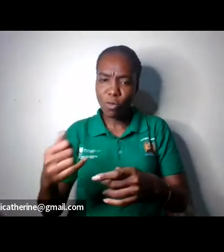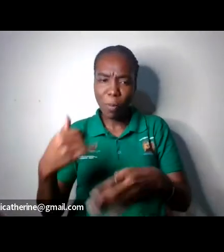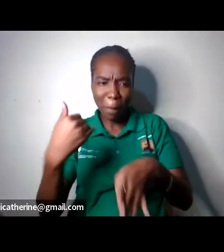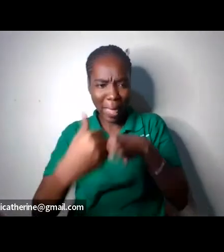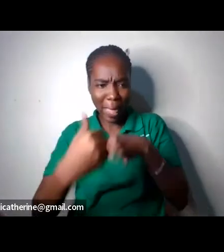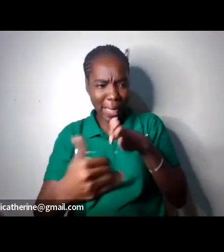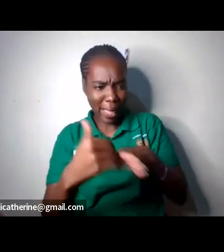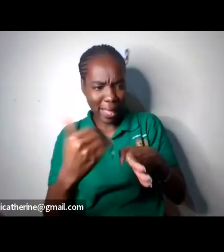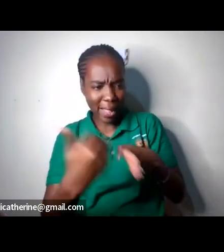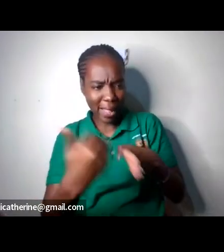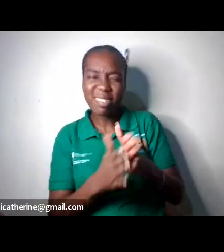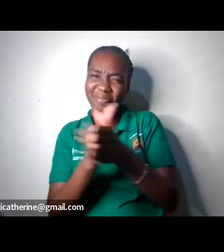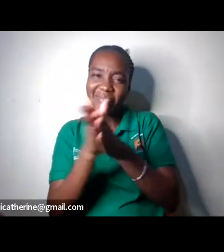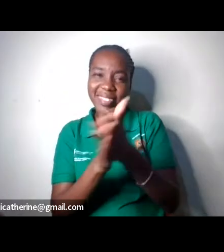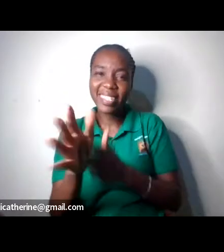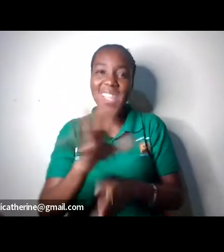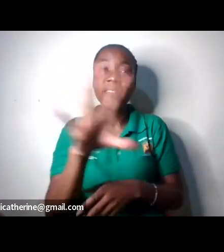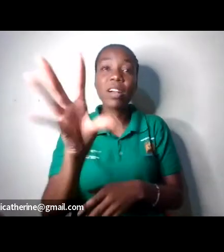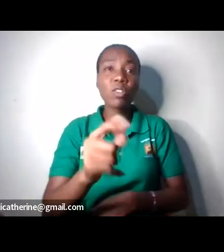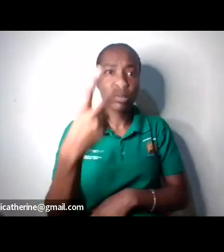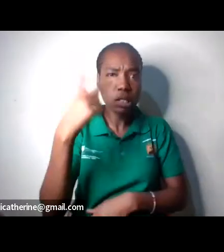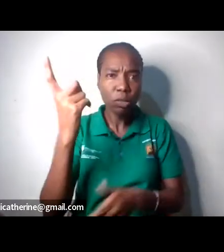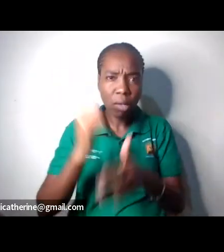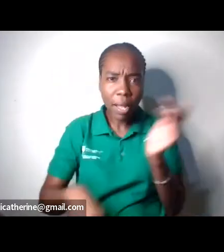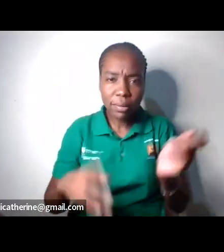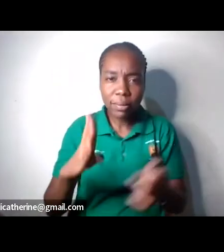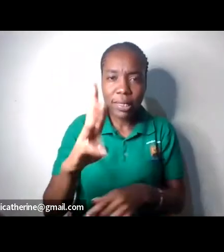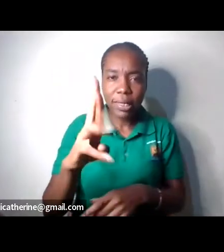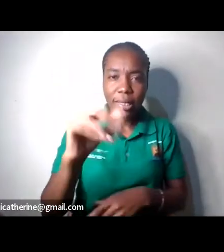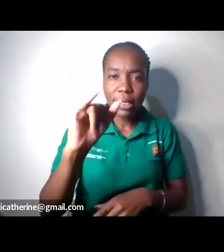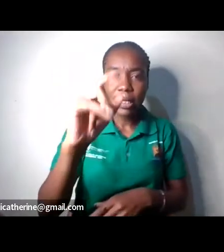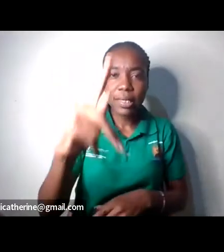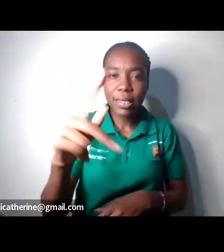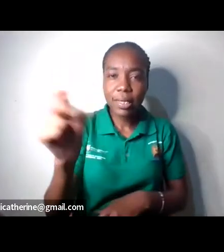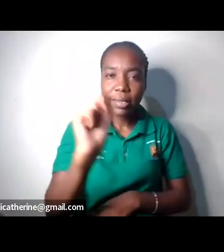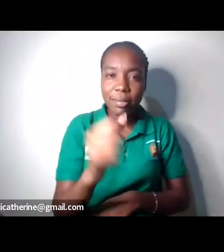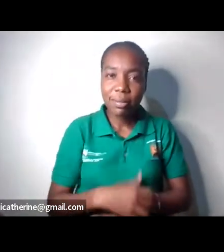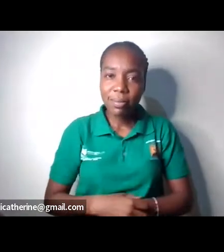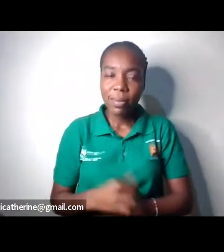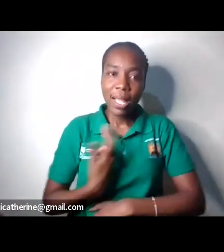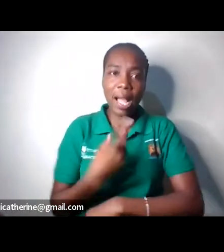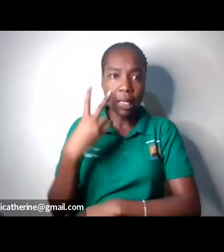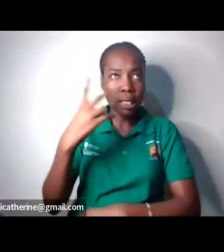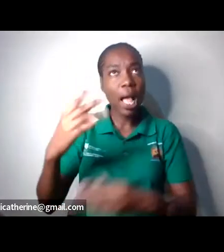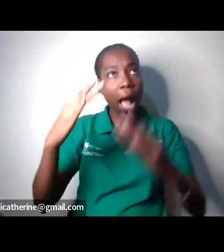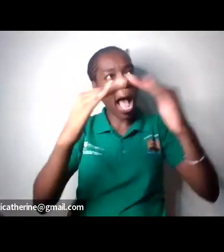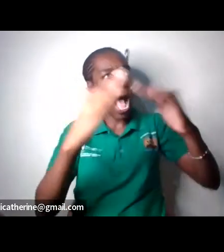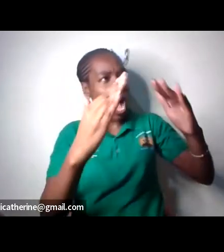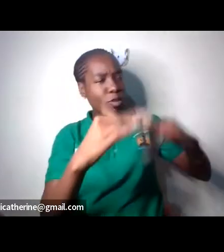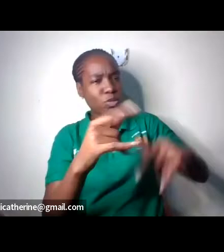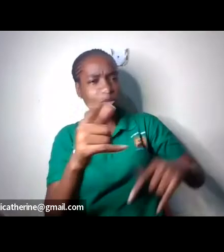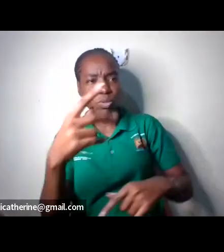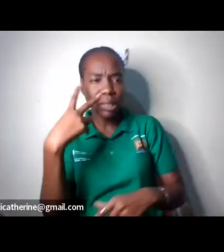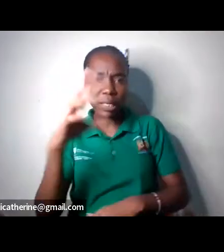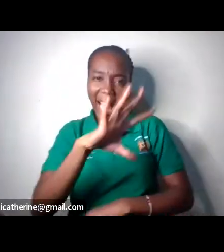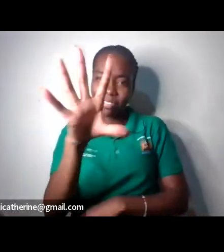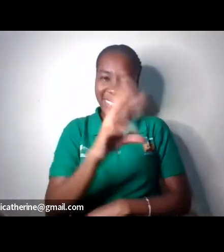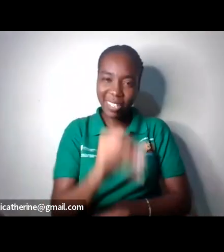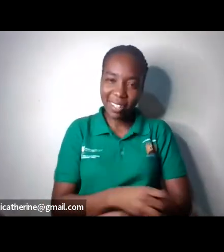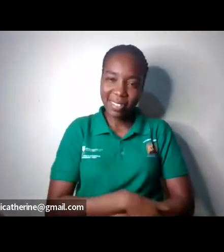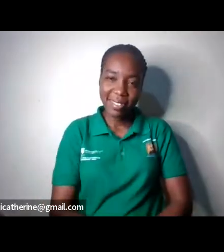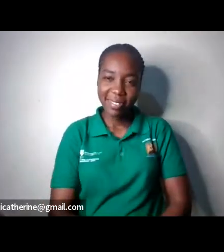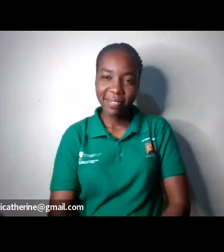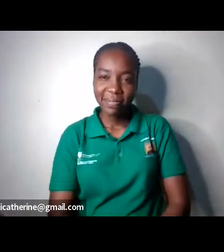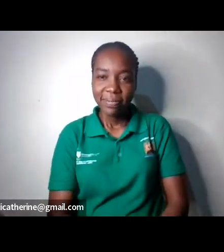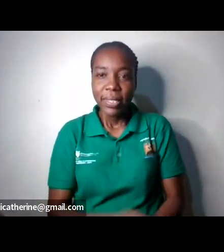What have you seen in our bricks, my good friends? As we see houses, you guys, you're seeing Africa. You need to